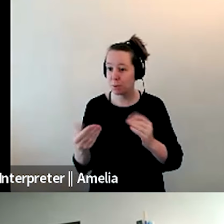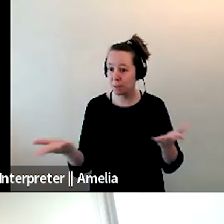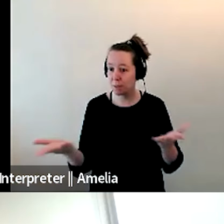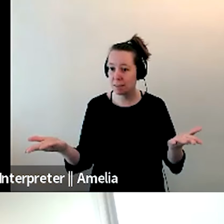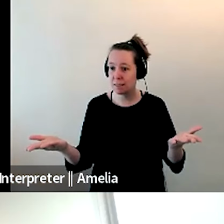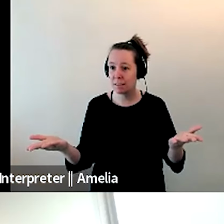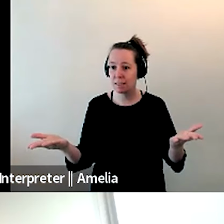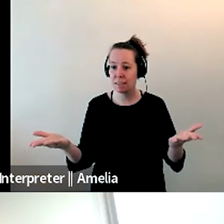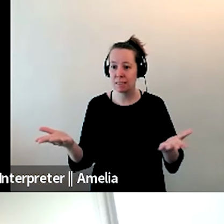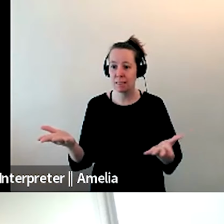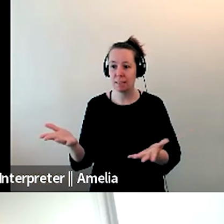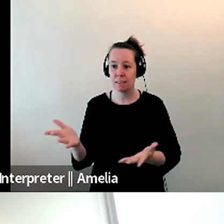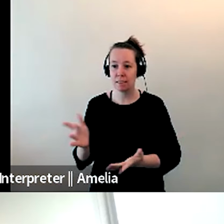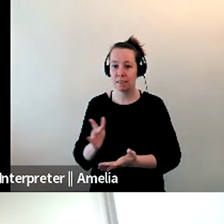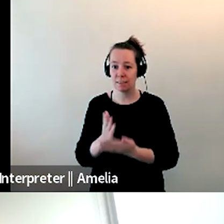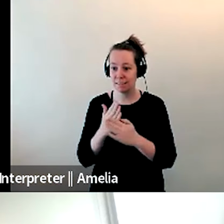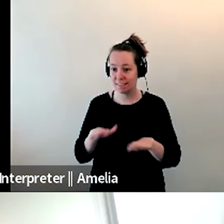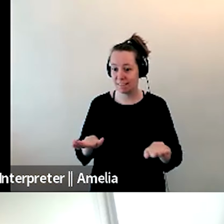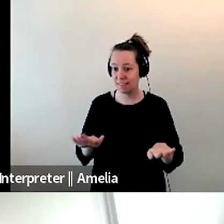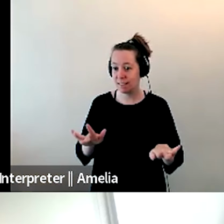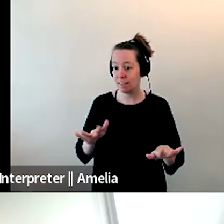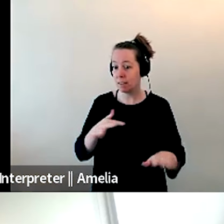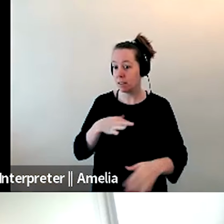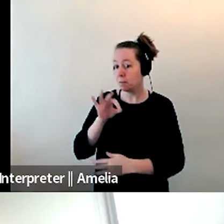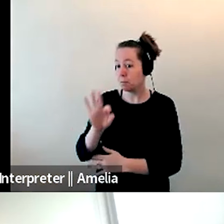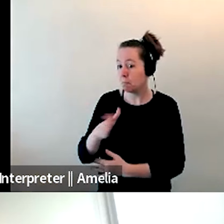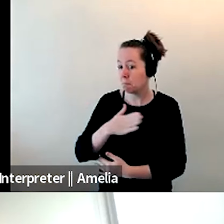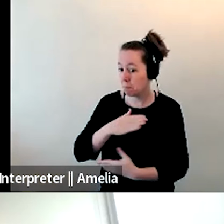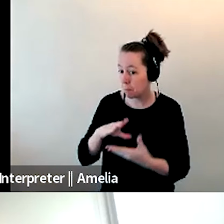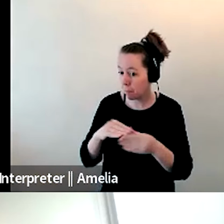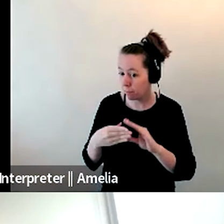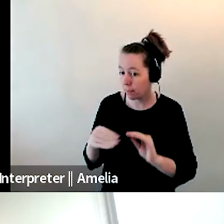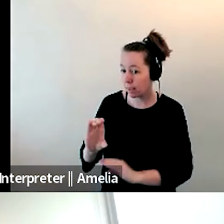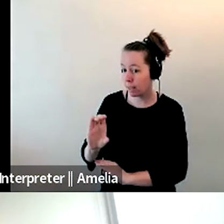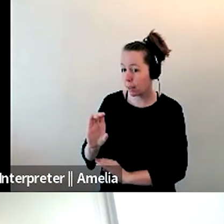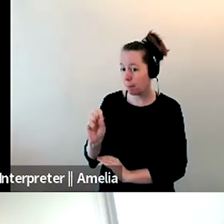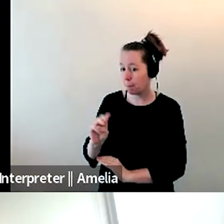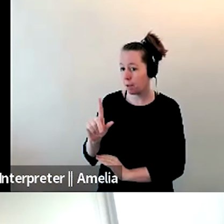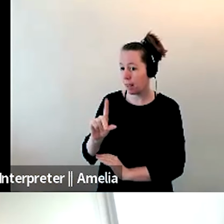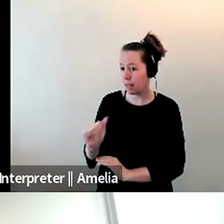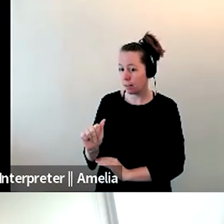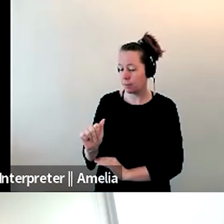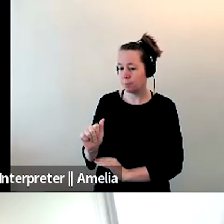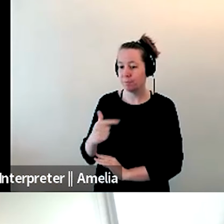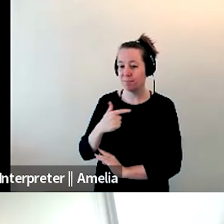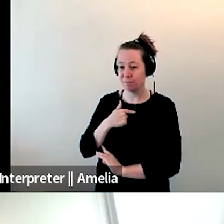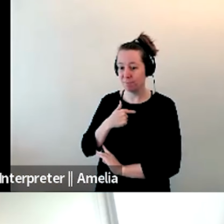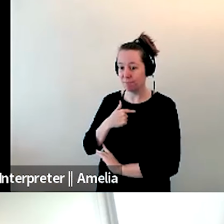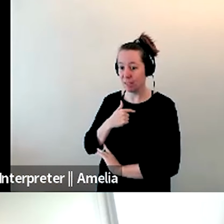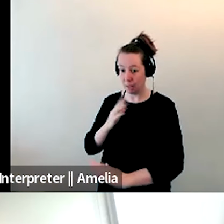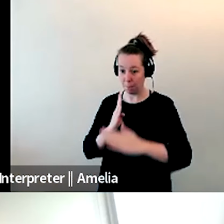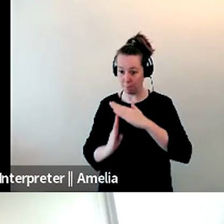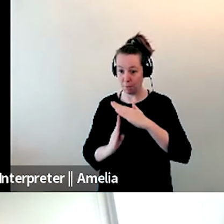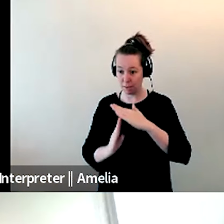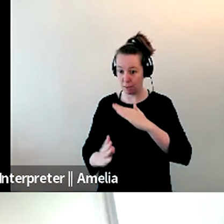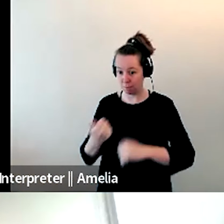I think nope, dead silence. Sorry, I think I have my own even. I come from a different country, so I'm an immigrant where I had